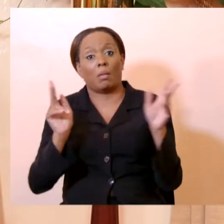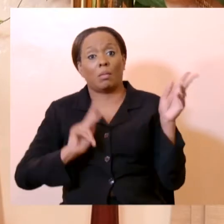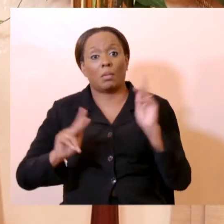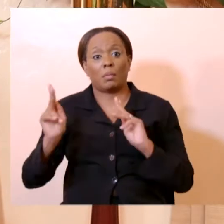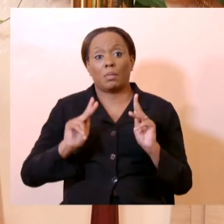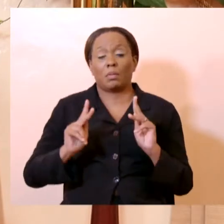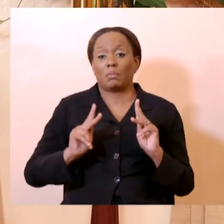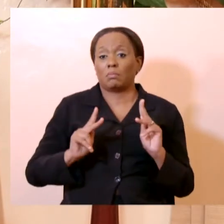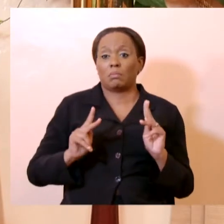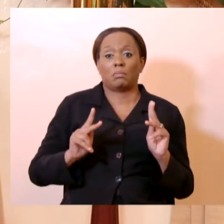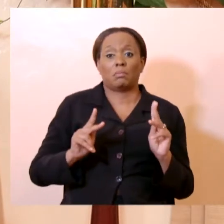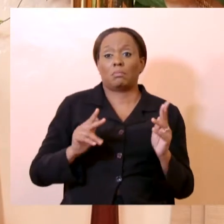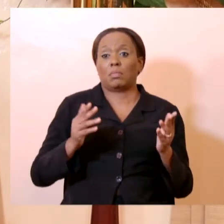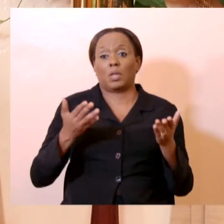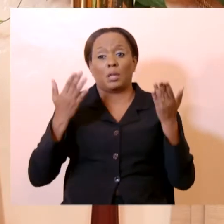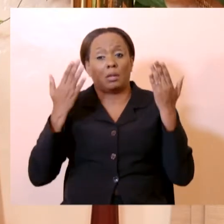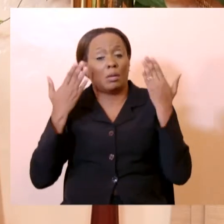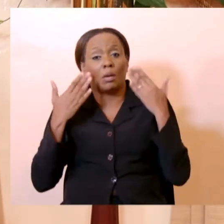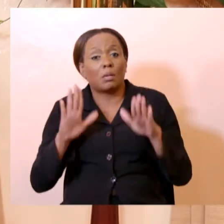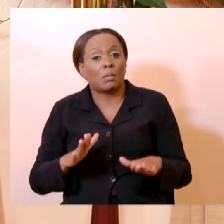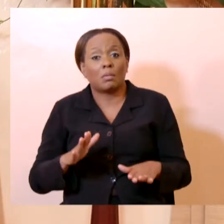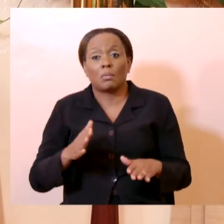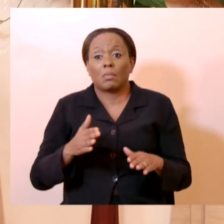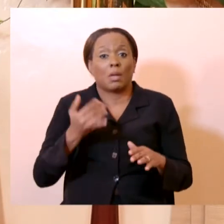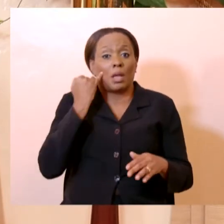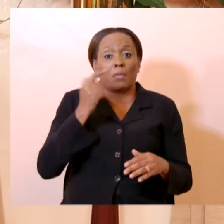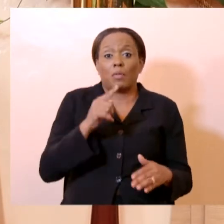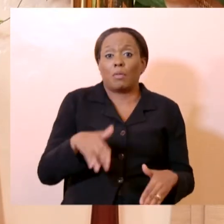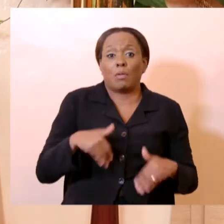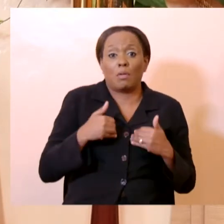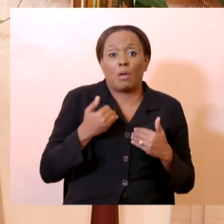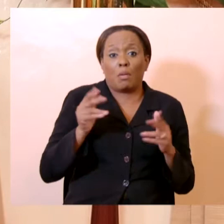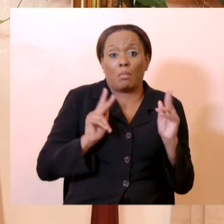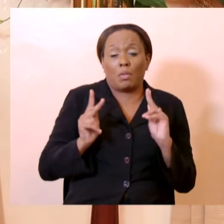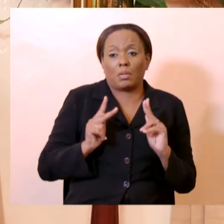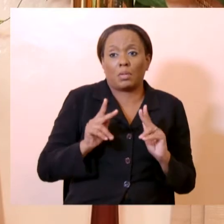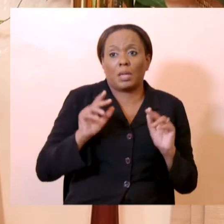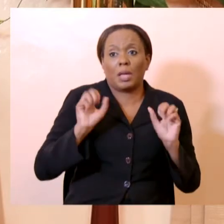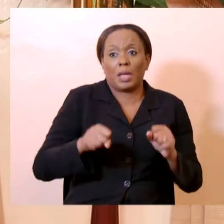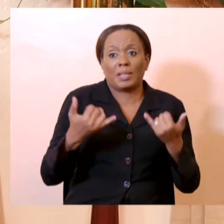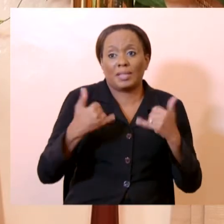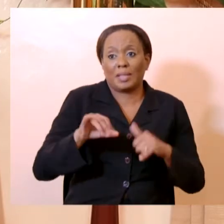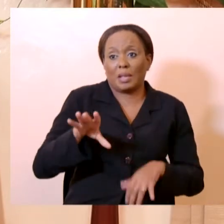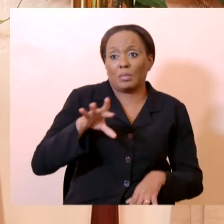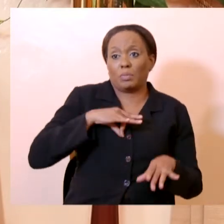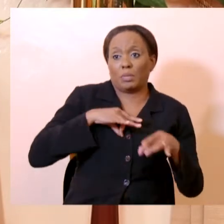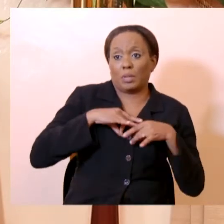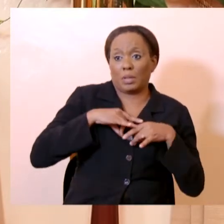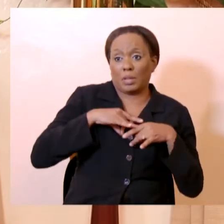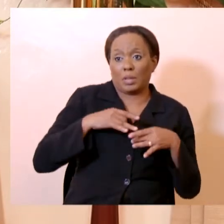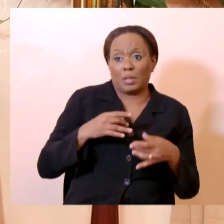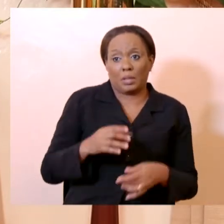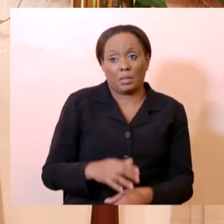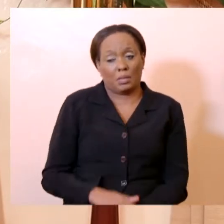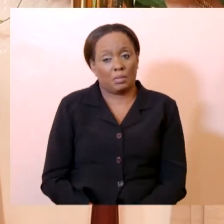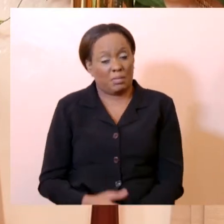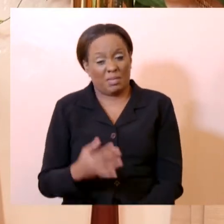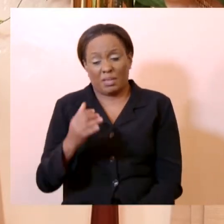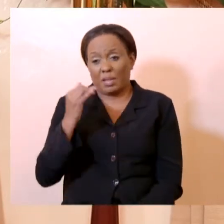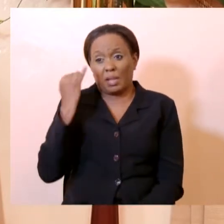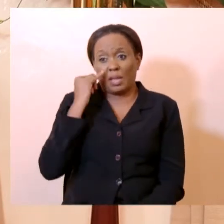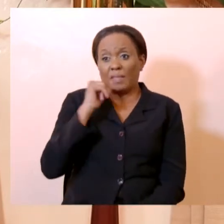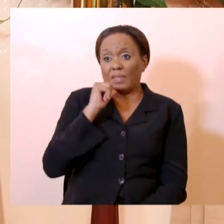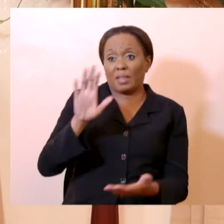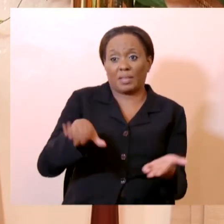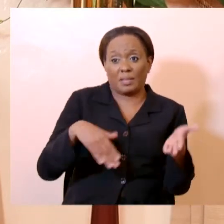unpredictable even in younger persons. Even if death does not occur, severe disease can still happen